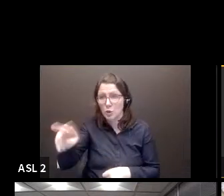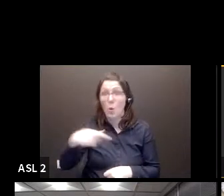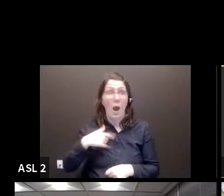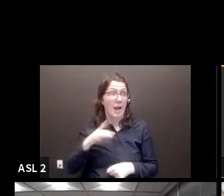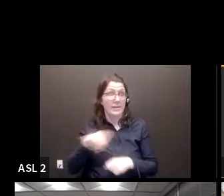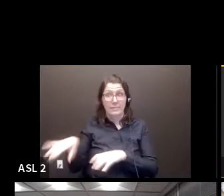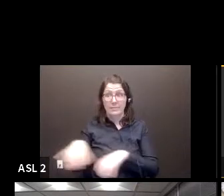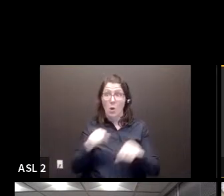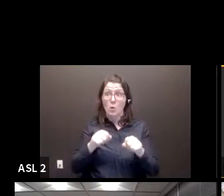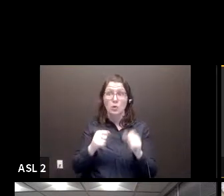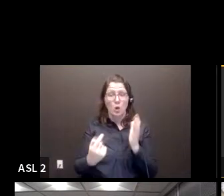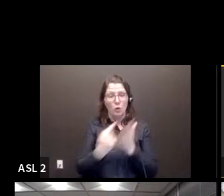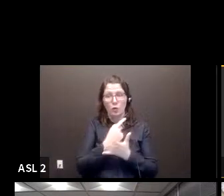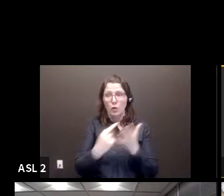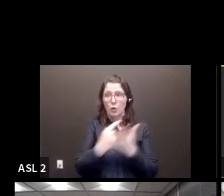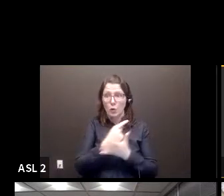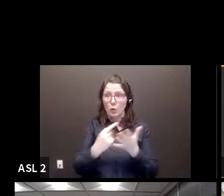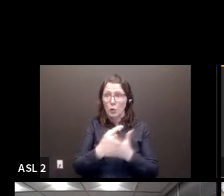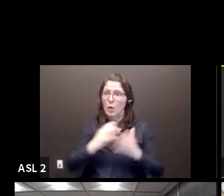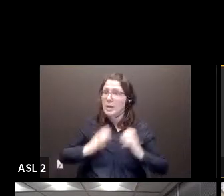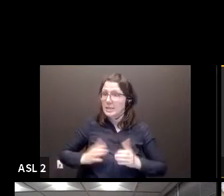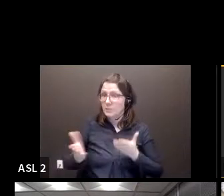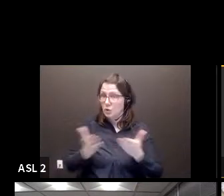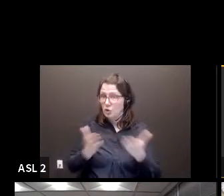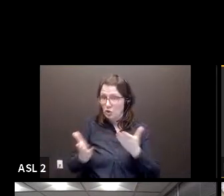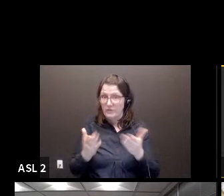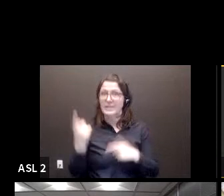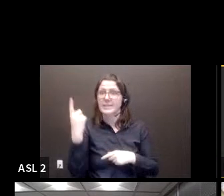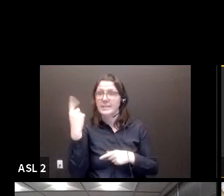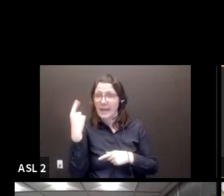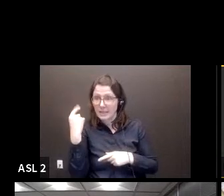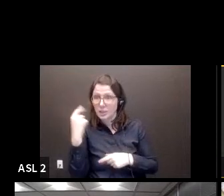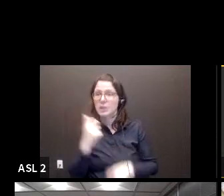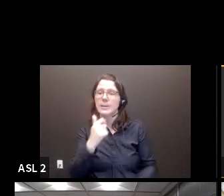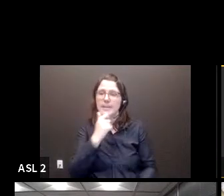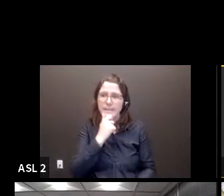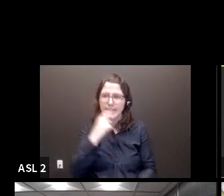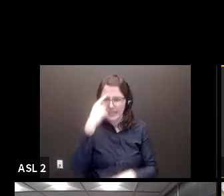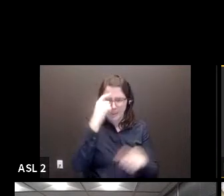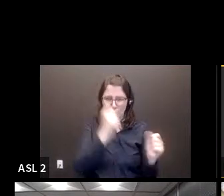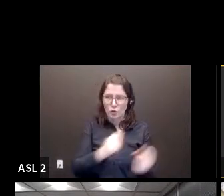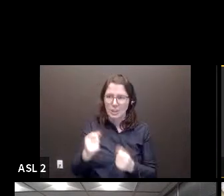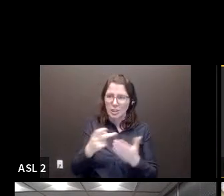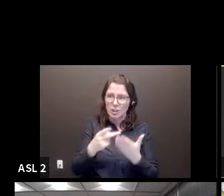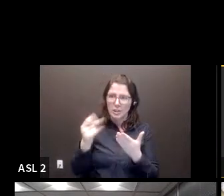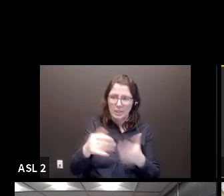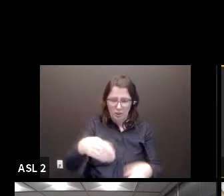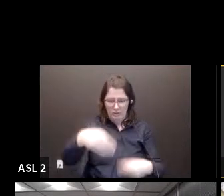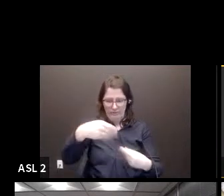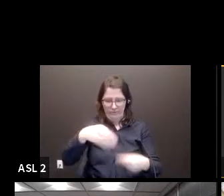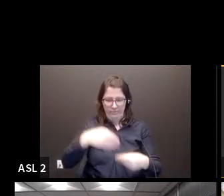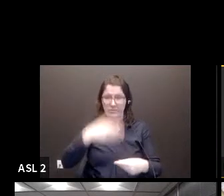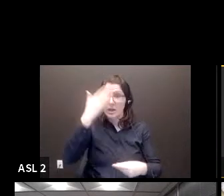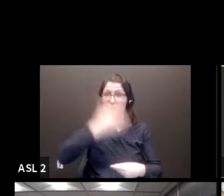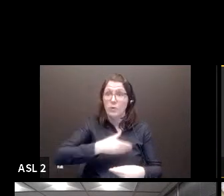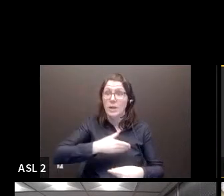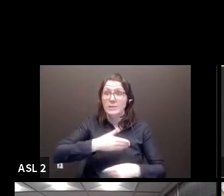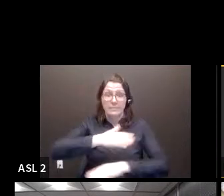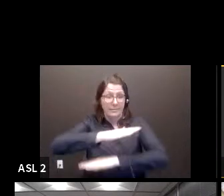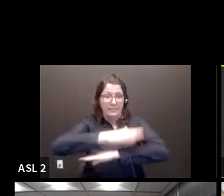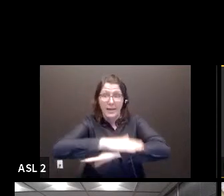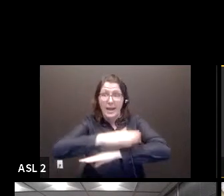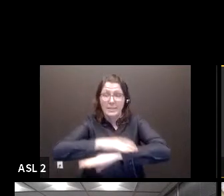project last year which was sort of evaluating the the changes from the strategic initiative around civilianizing the front desk services and sort of the